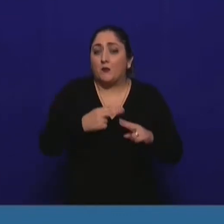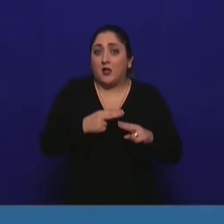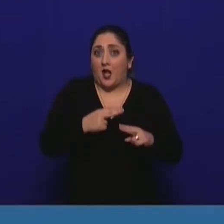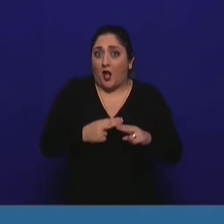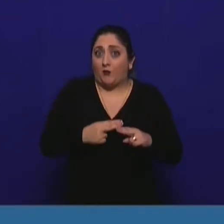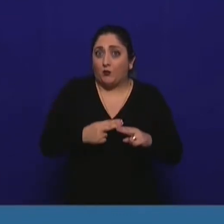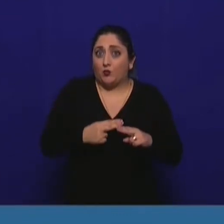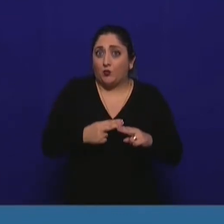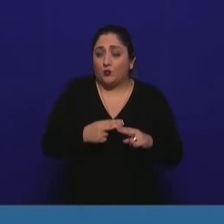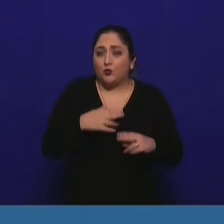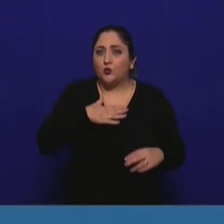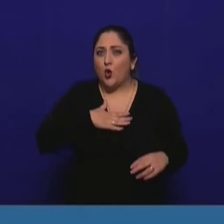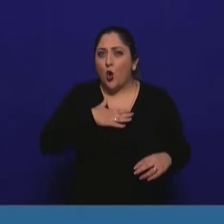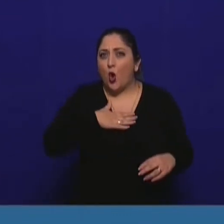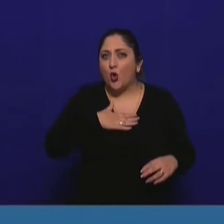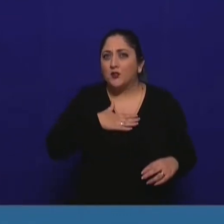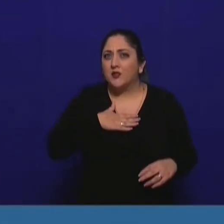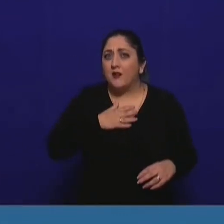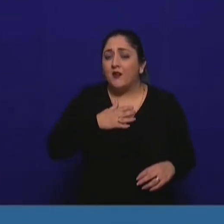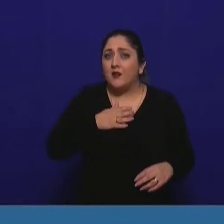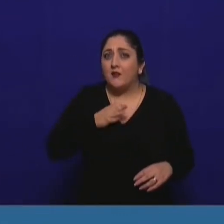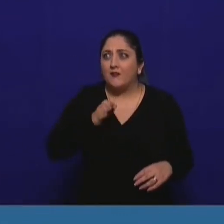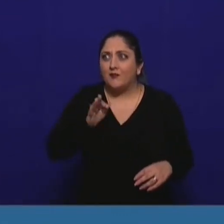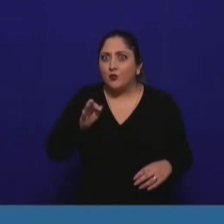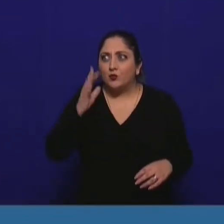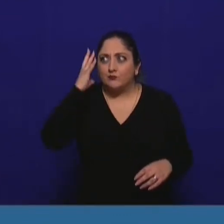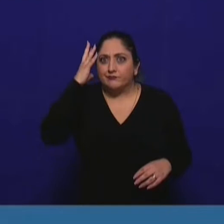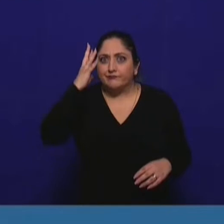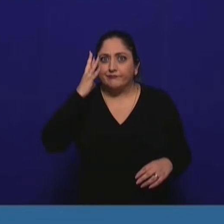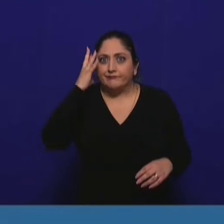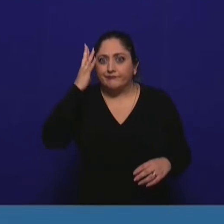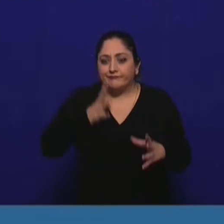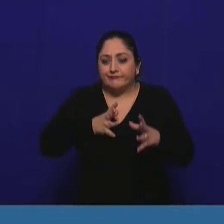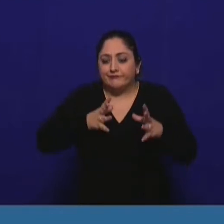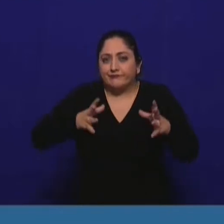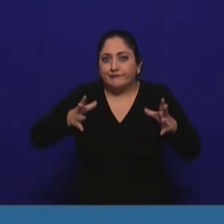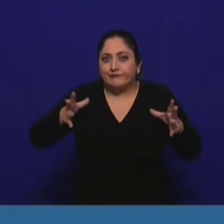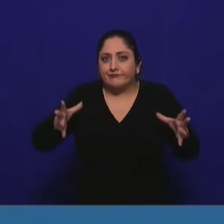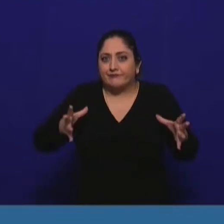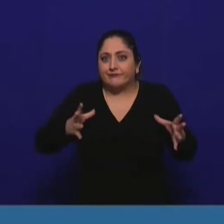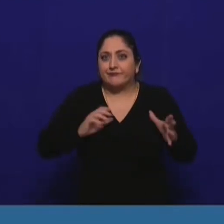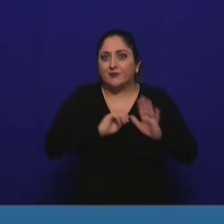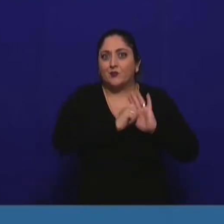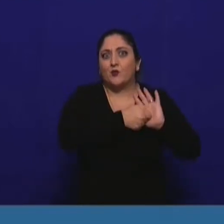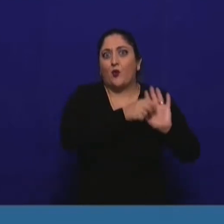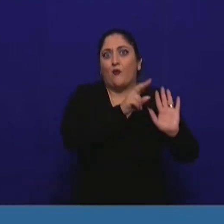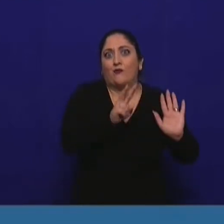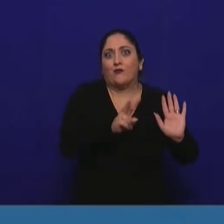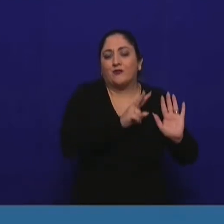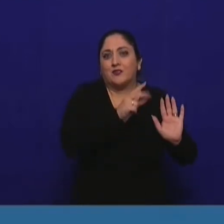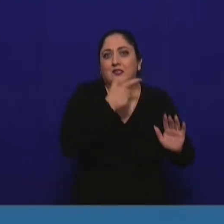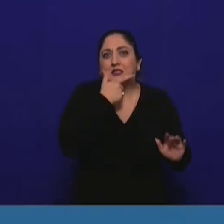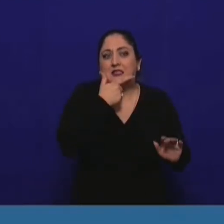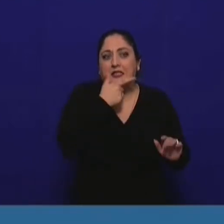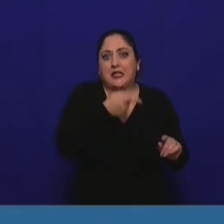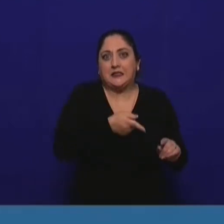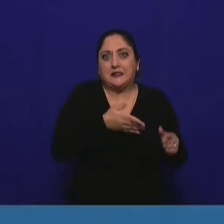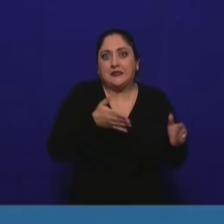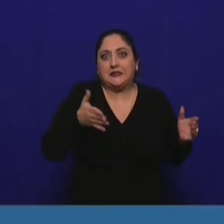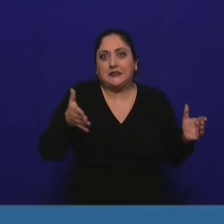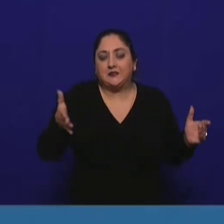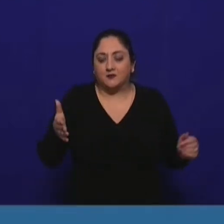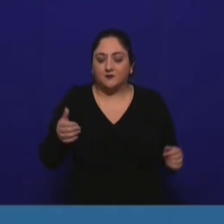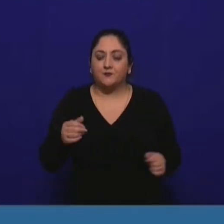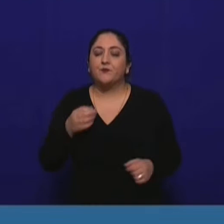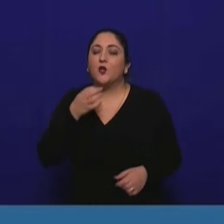do you feel that the situation might be a bit worrying, like your personal medical opinion on this? And maybe a second